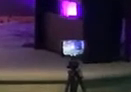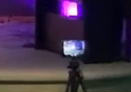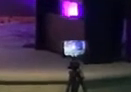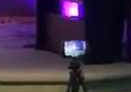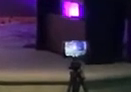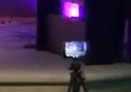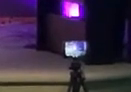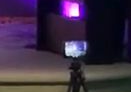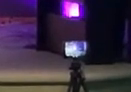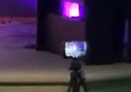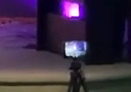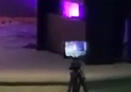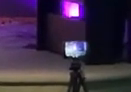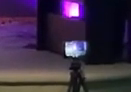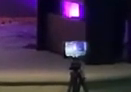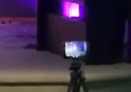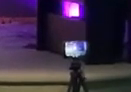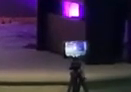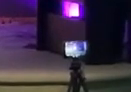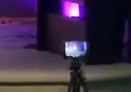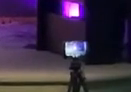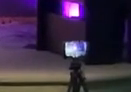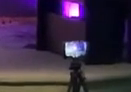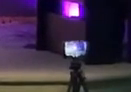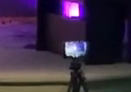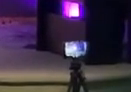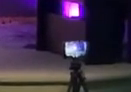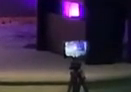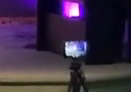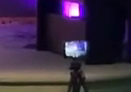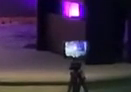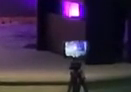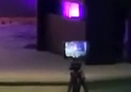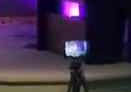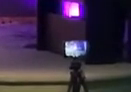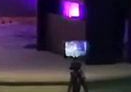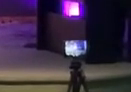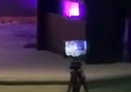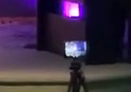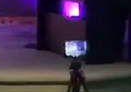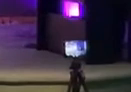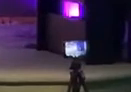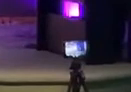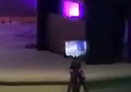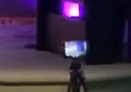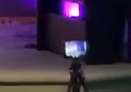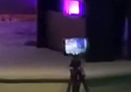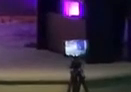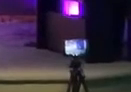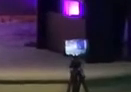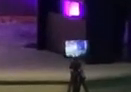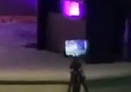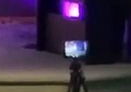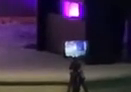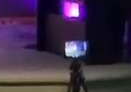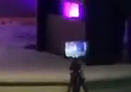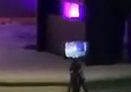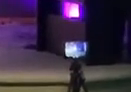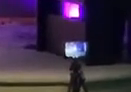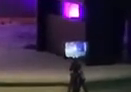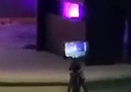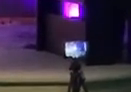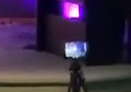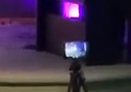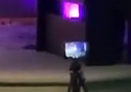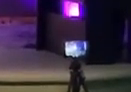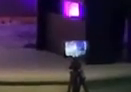Oh, sing for joy to God, our strength. Oh,